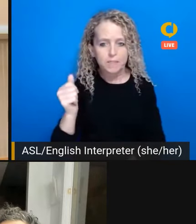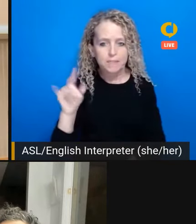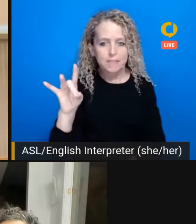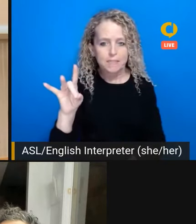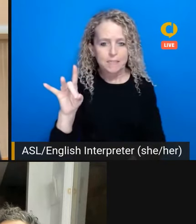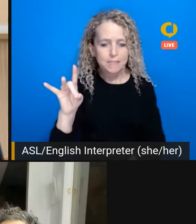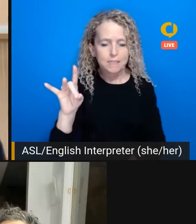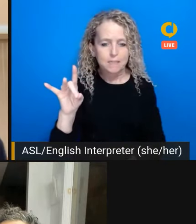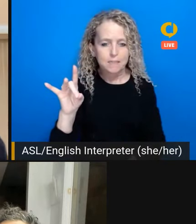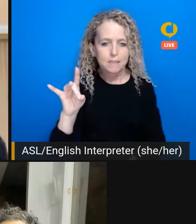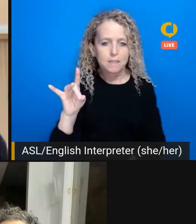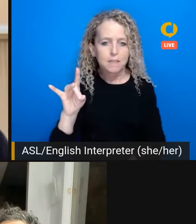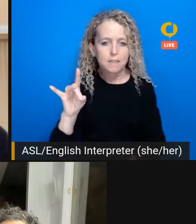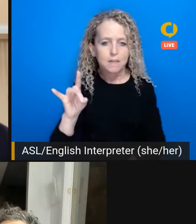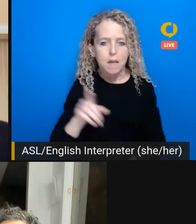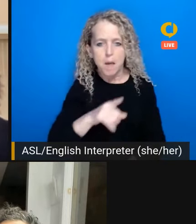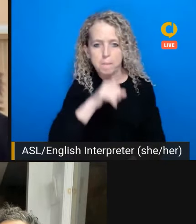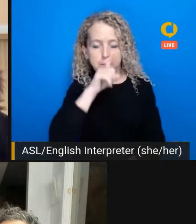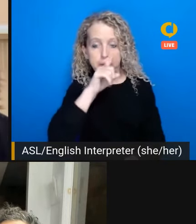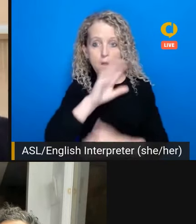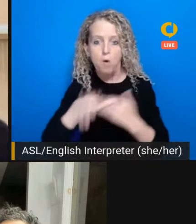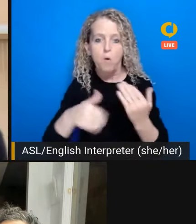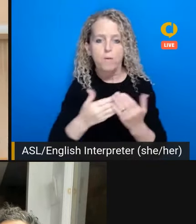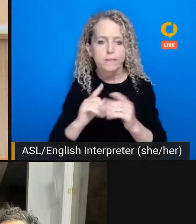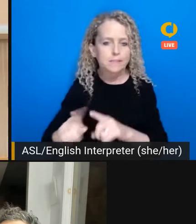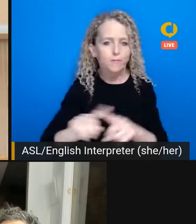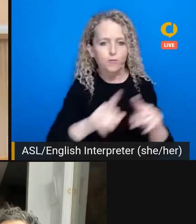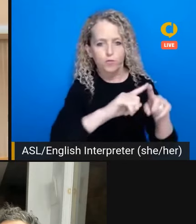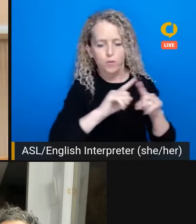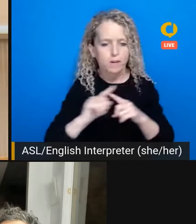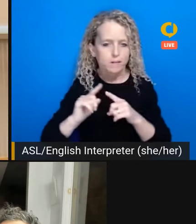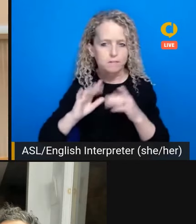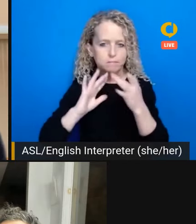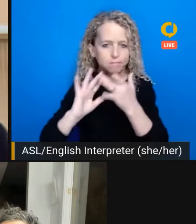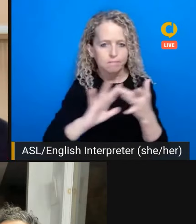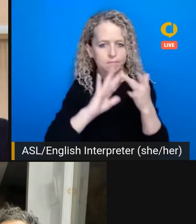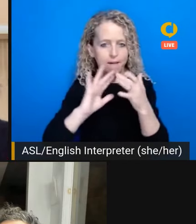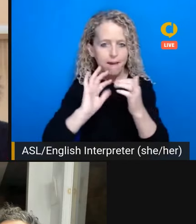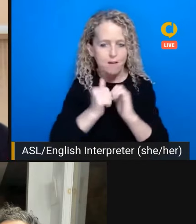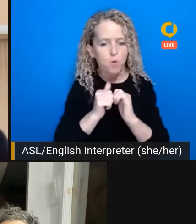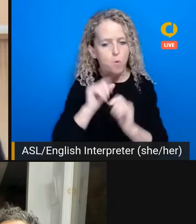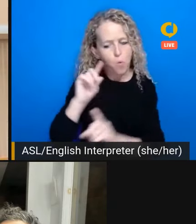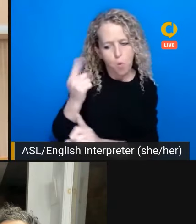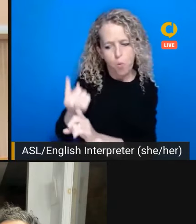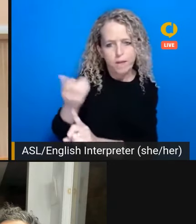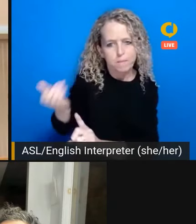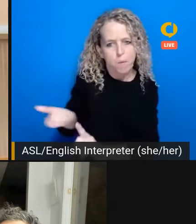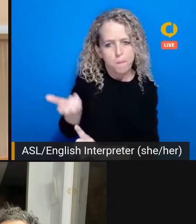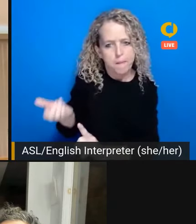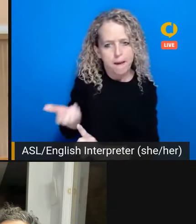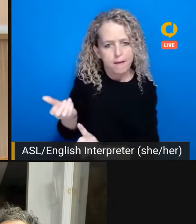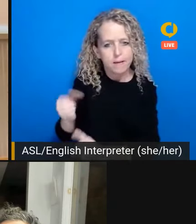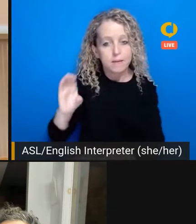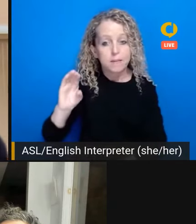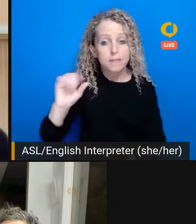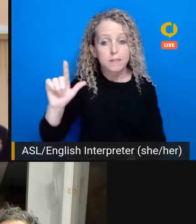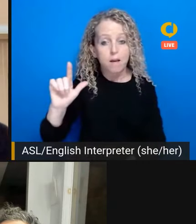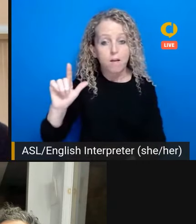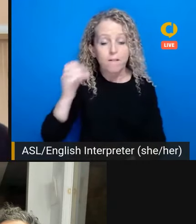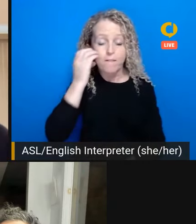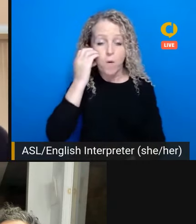wired connections to this picture. Now, just let's concentrate on mobile connections as our cell phones, our smart